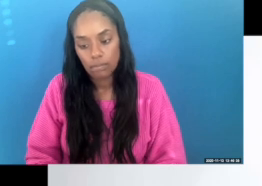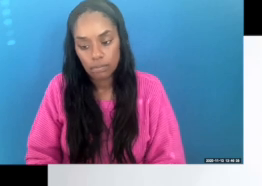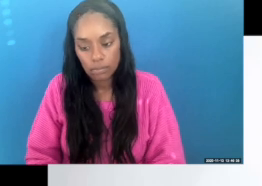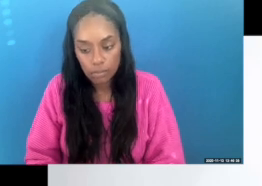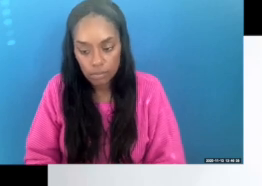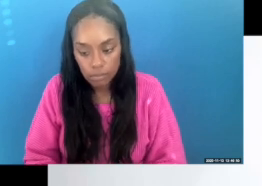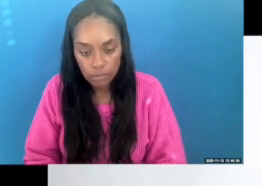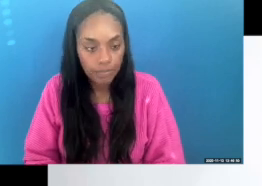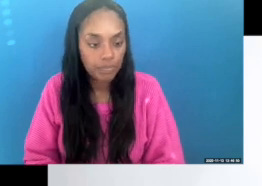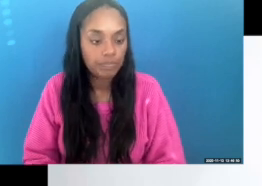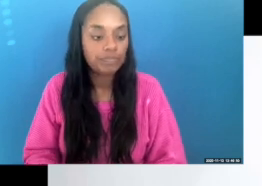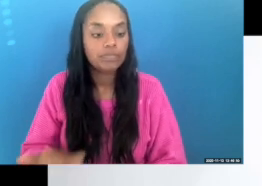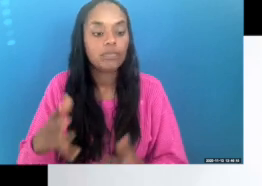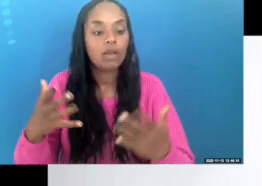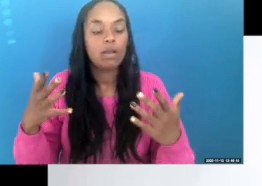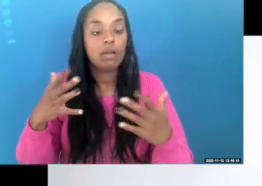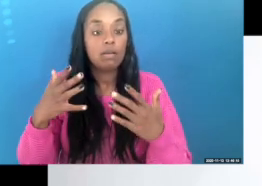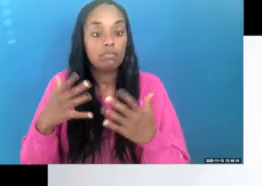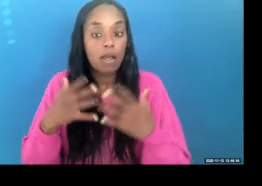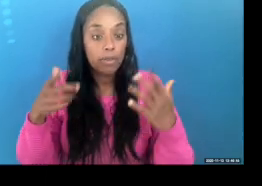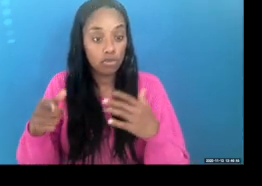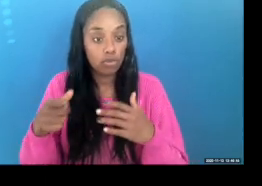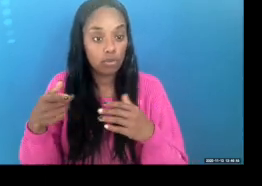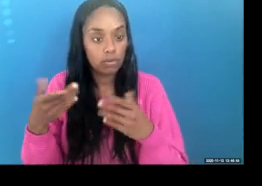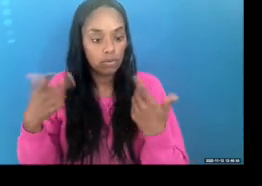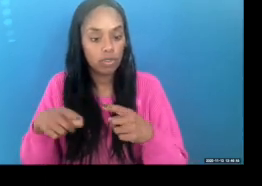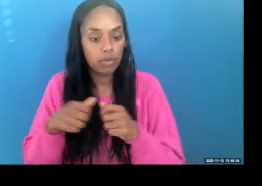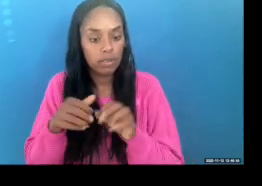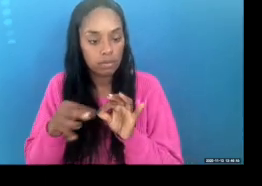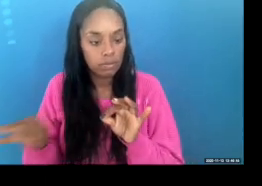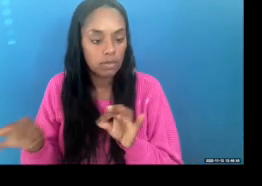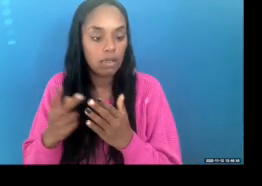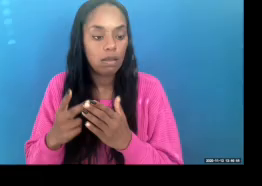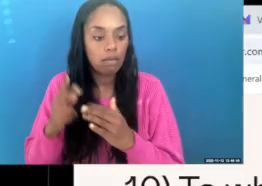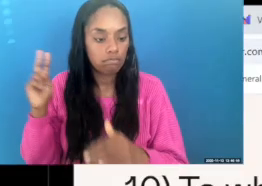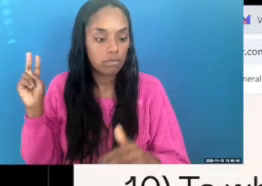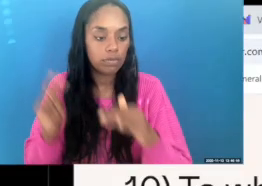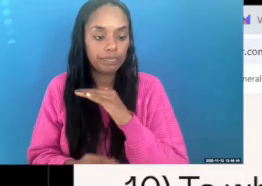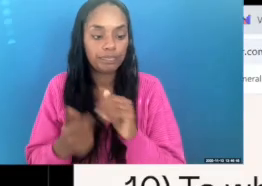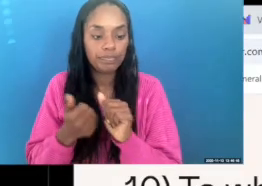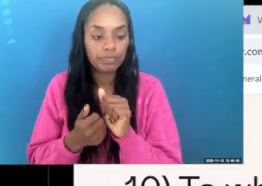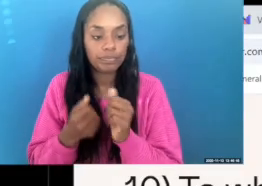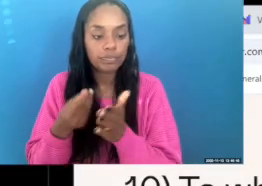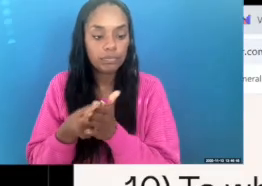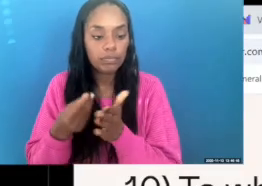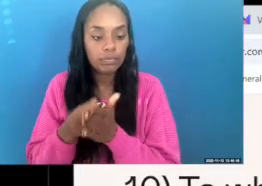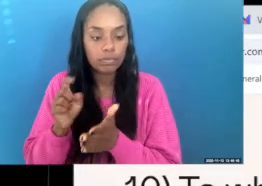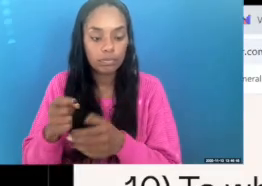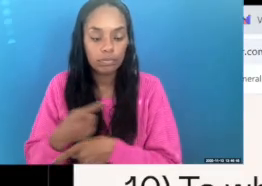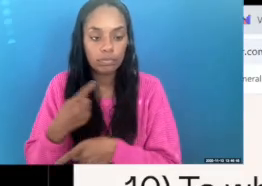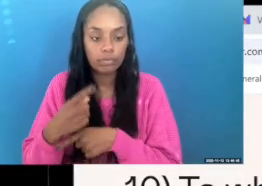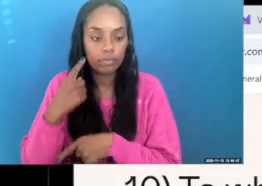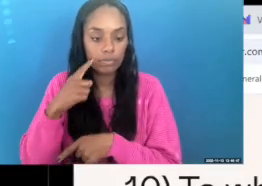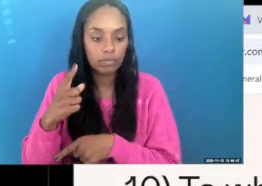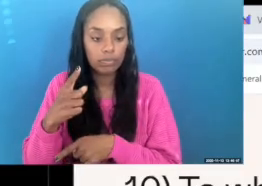almost 2 hours to discuss these questions. The first question that you'll be polled on is, to what extent do